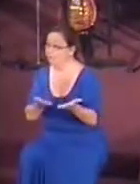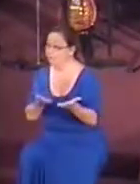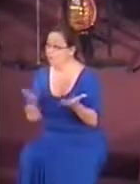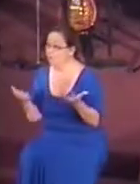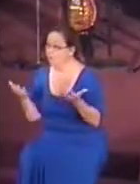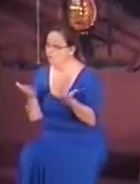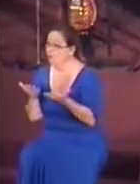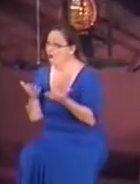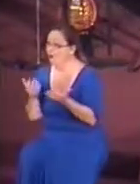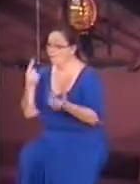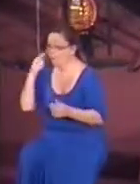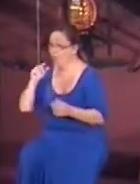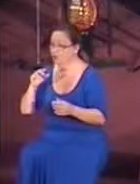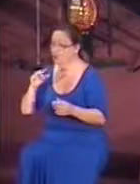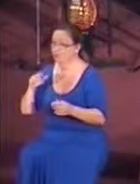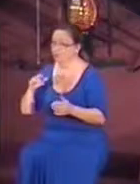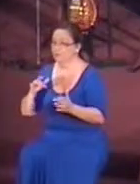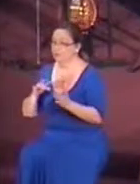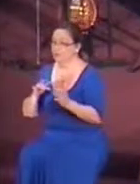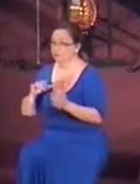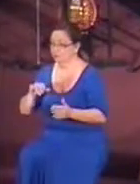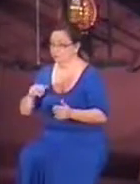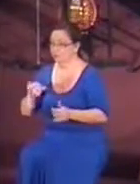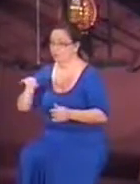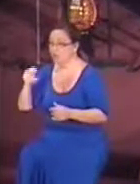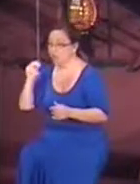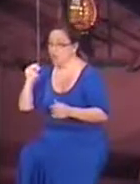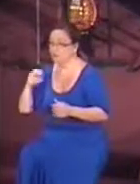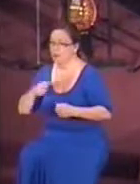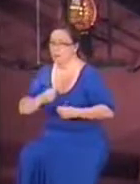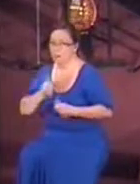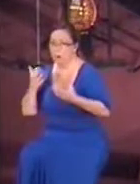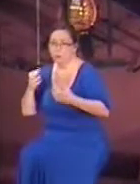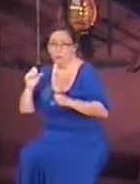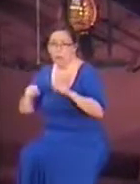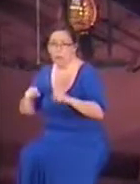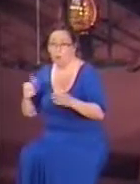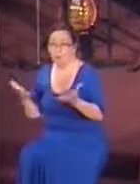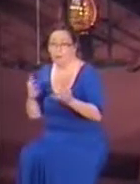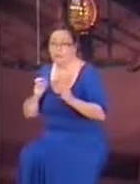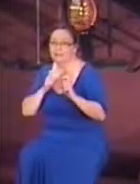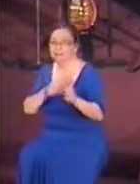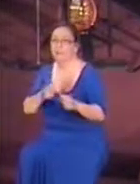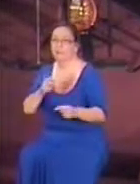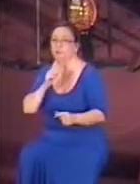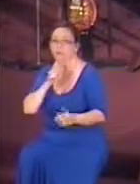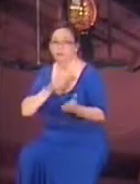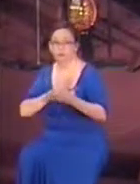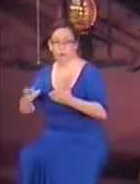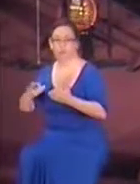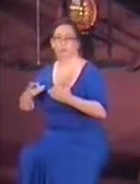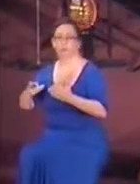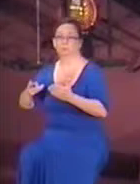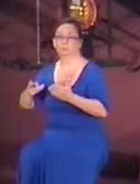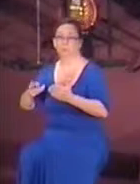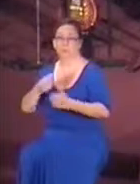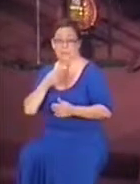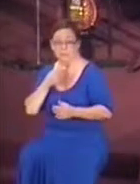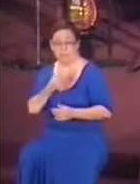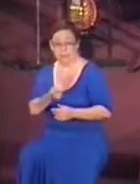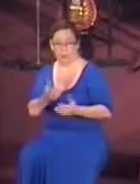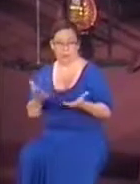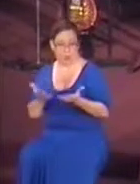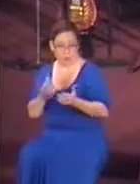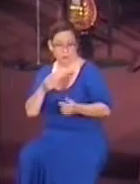to John's emotional doubt was steadfast truth. Tell John what you've experienced.